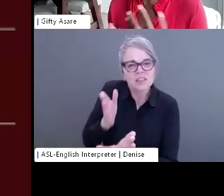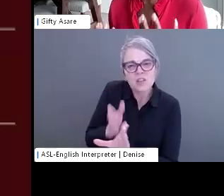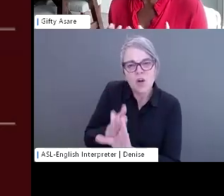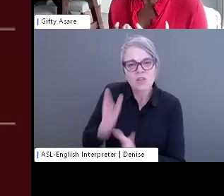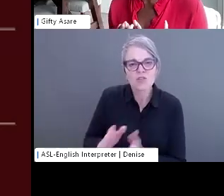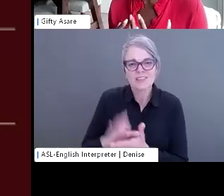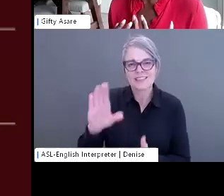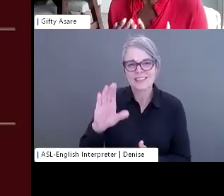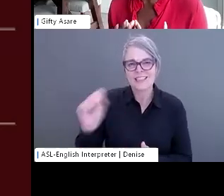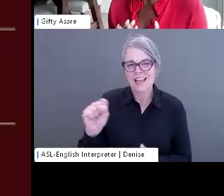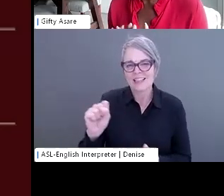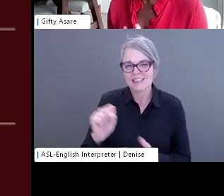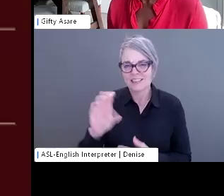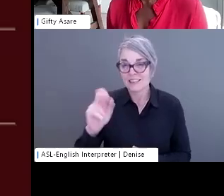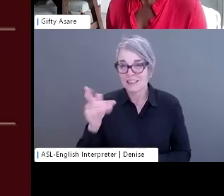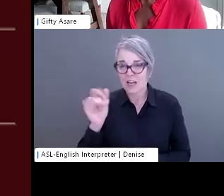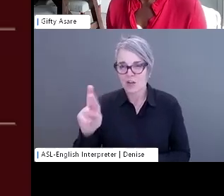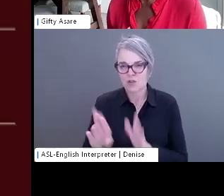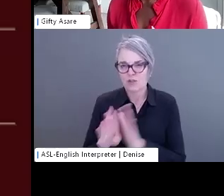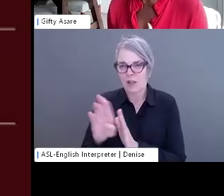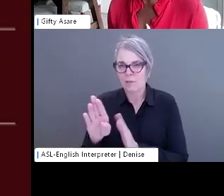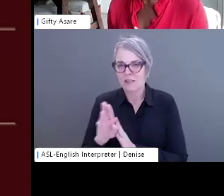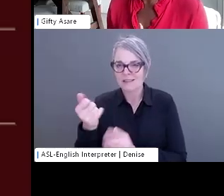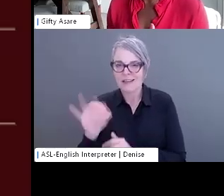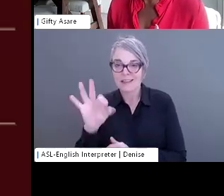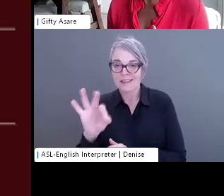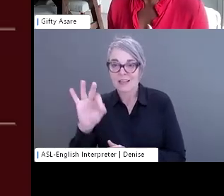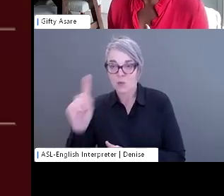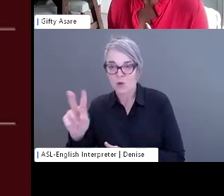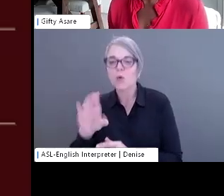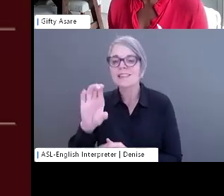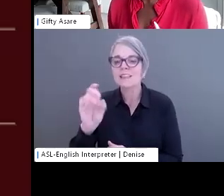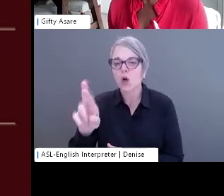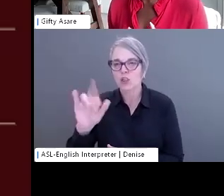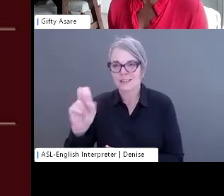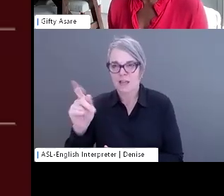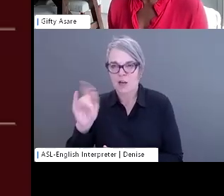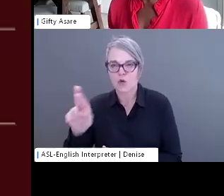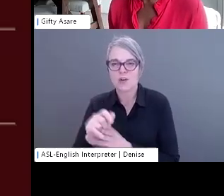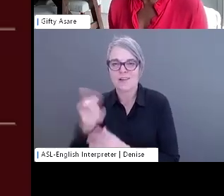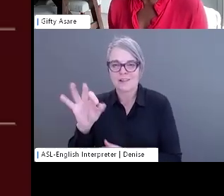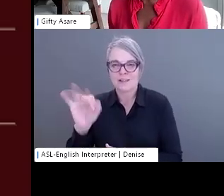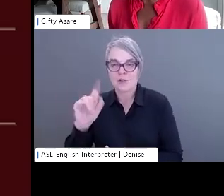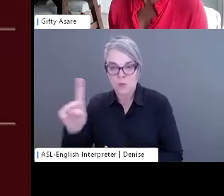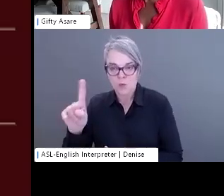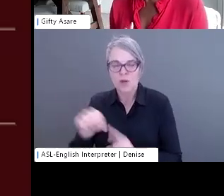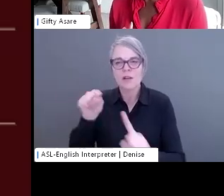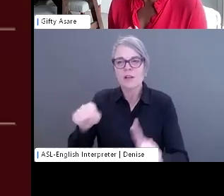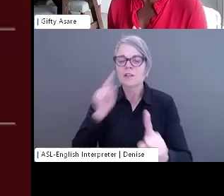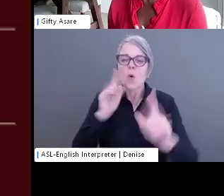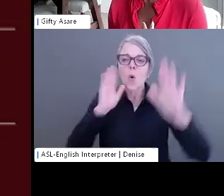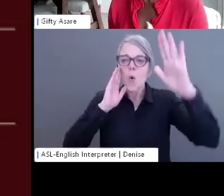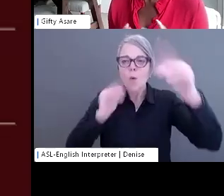assess individuals' level of hope. It's based on hope theory, which defines hope as a combination of agency thinking, which